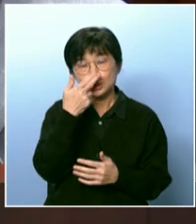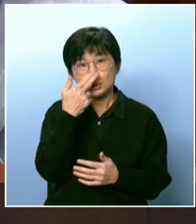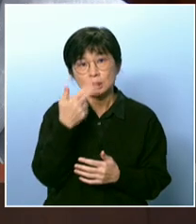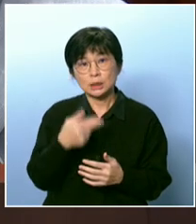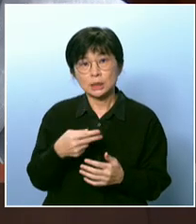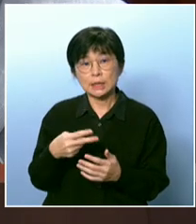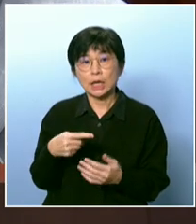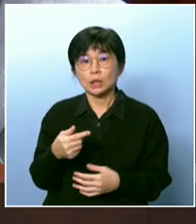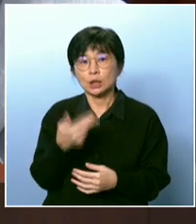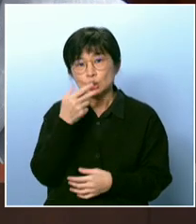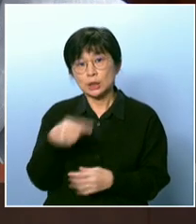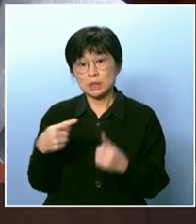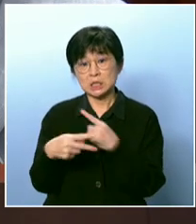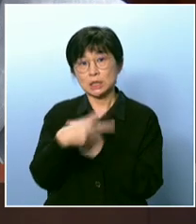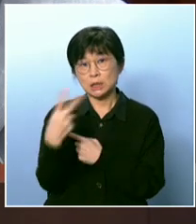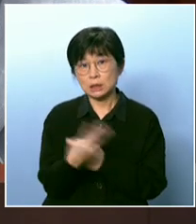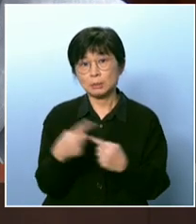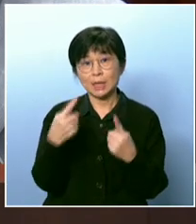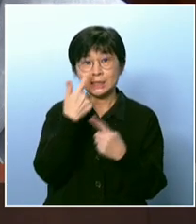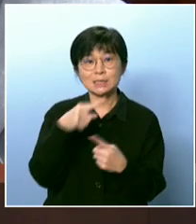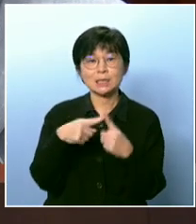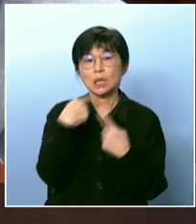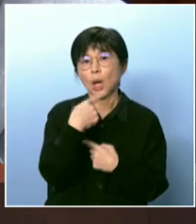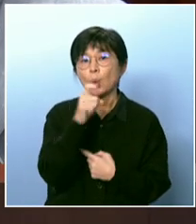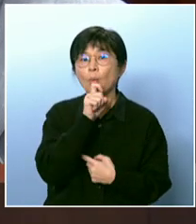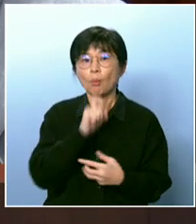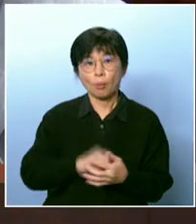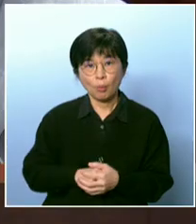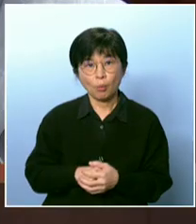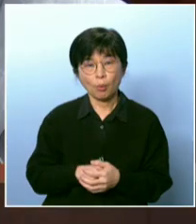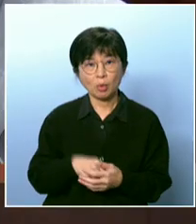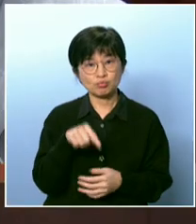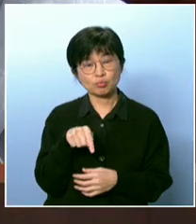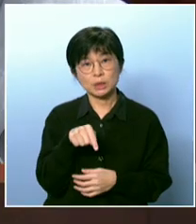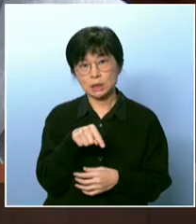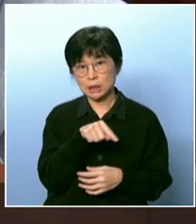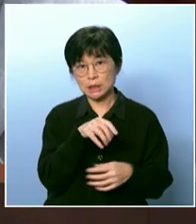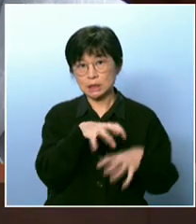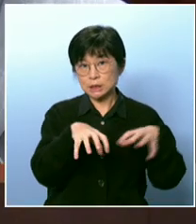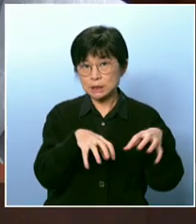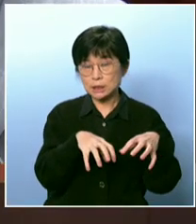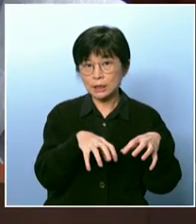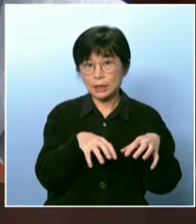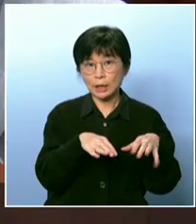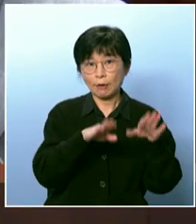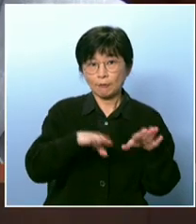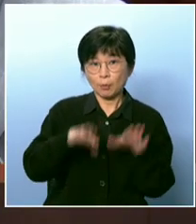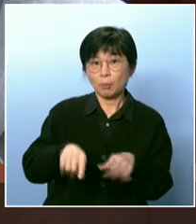developments. We should have an additional population of close to 20,000 in